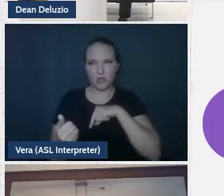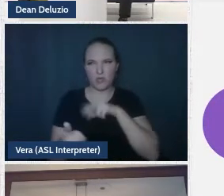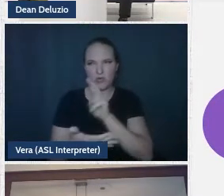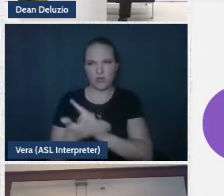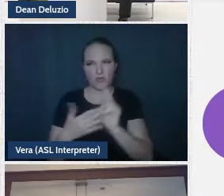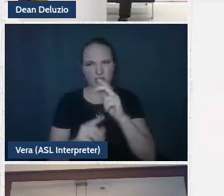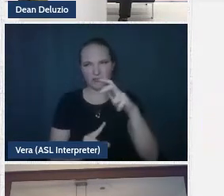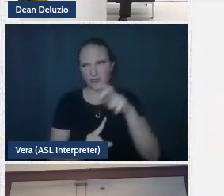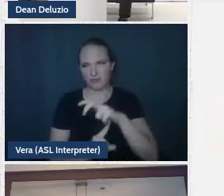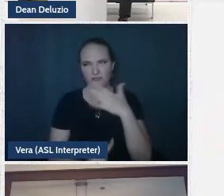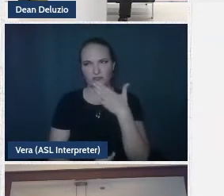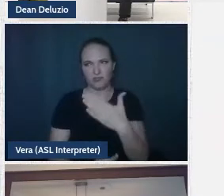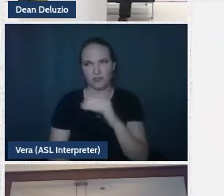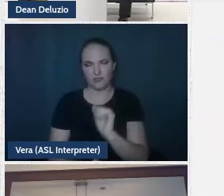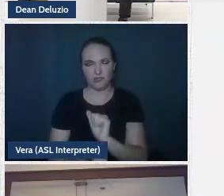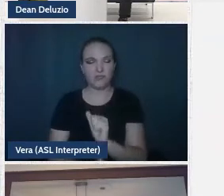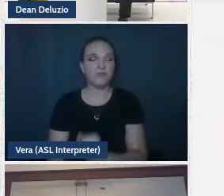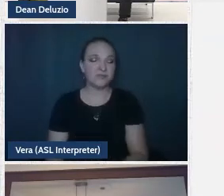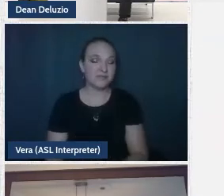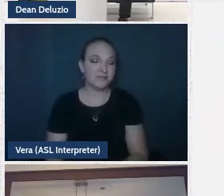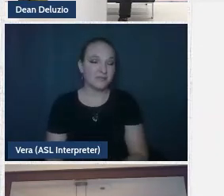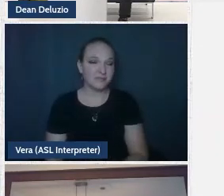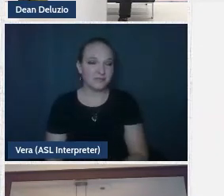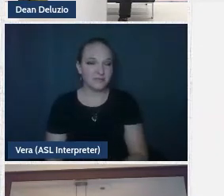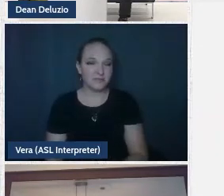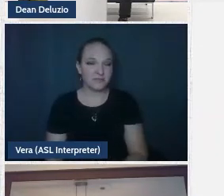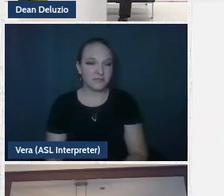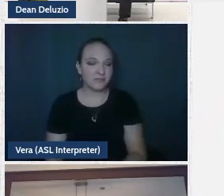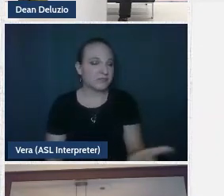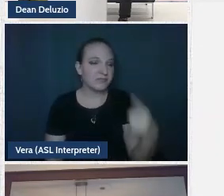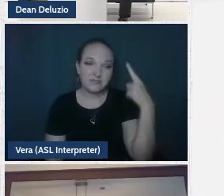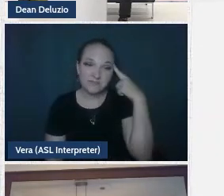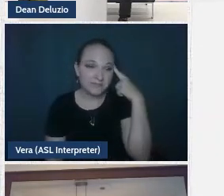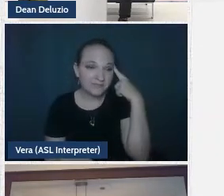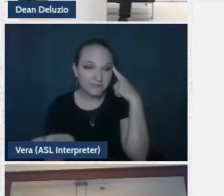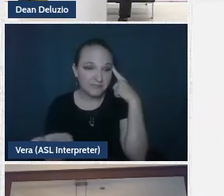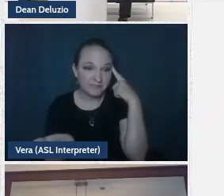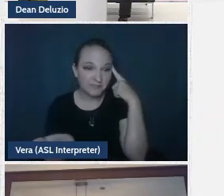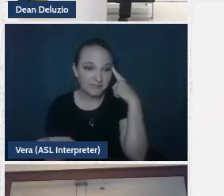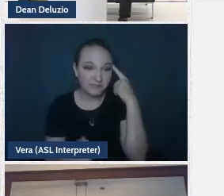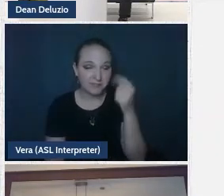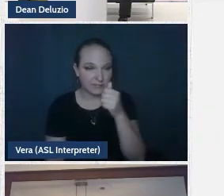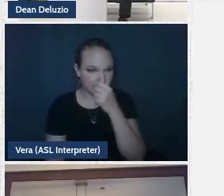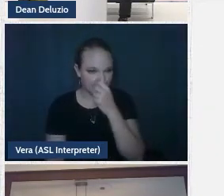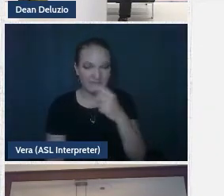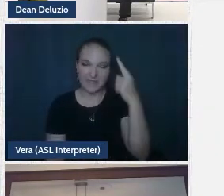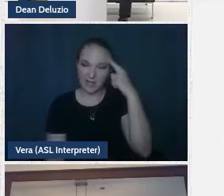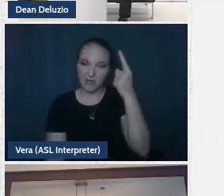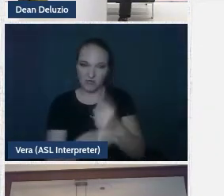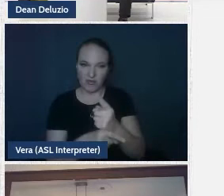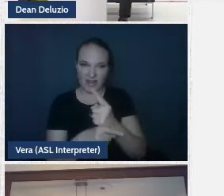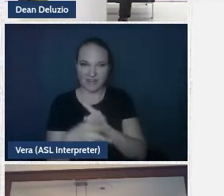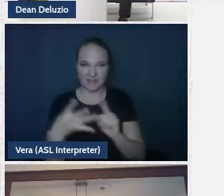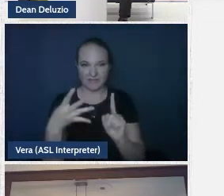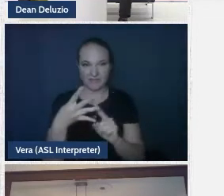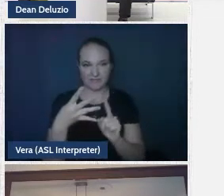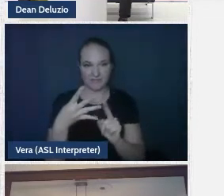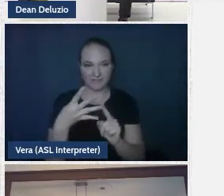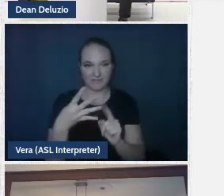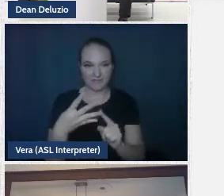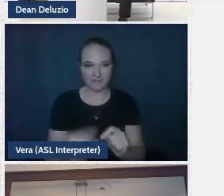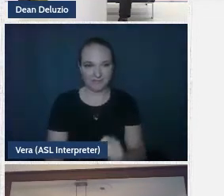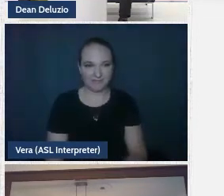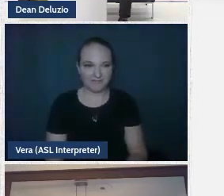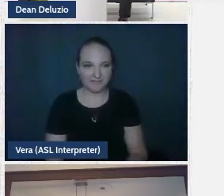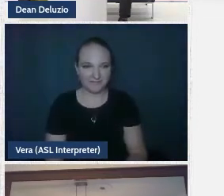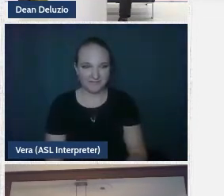Games. All right, so Kevin, which one do you think? I think they have it right with the Precambrian. That